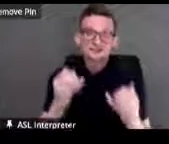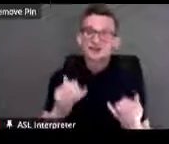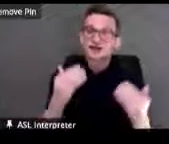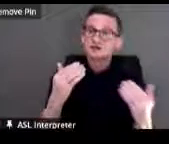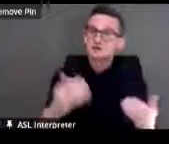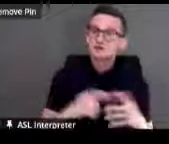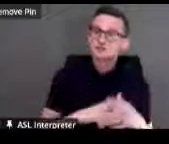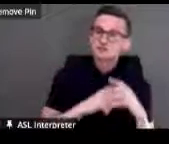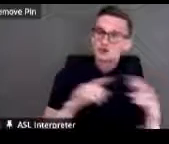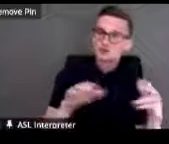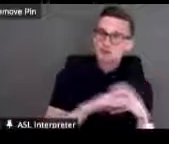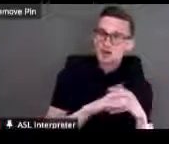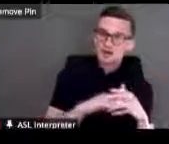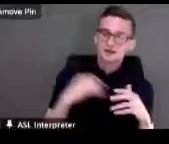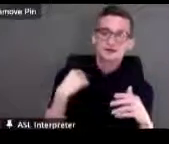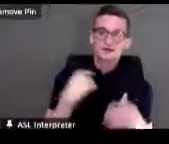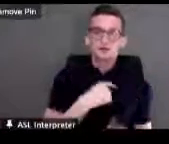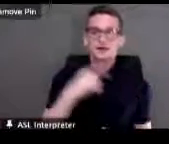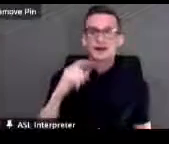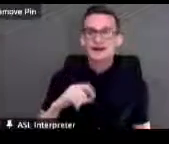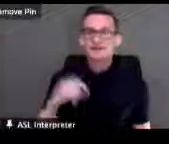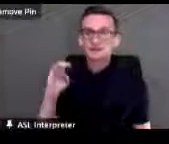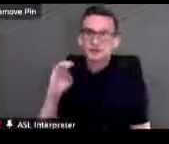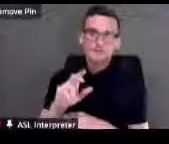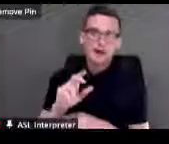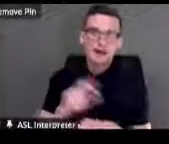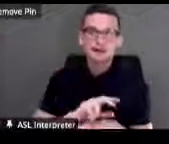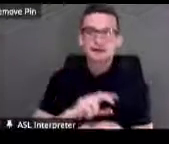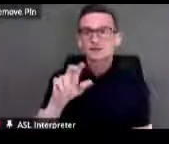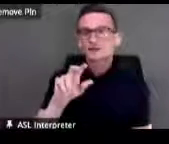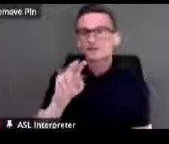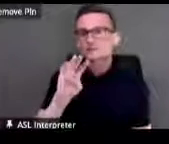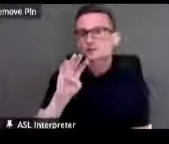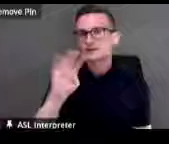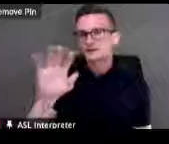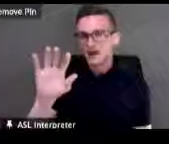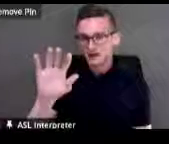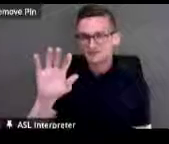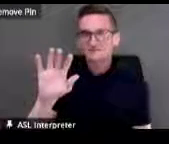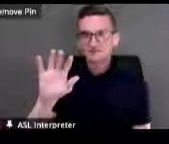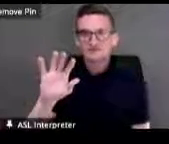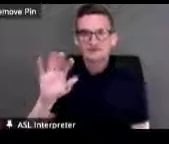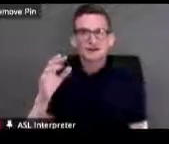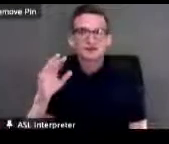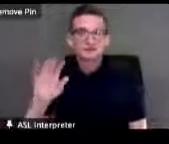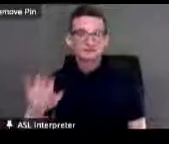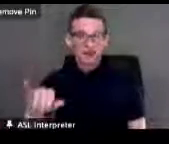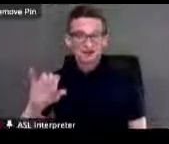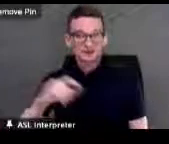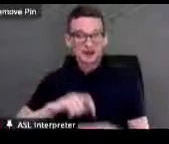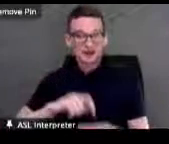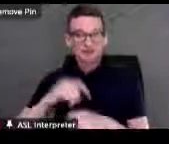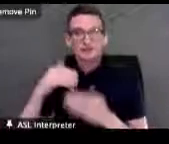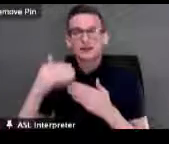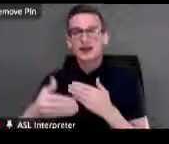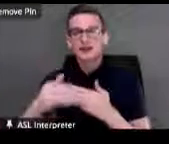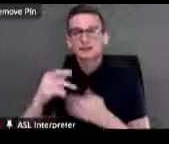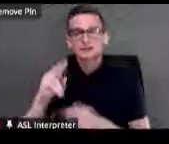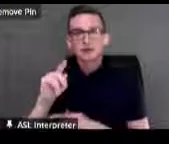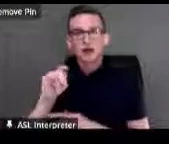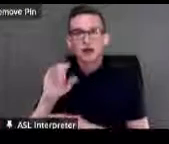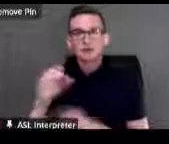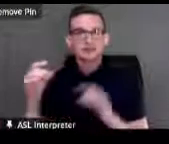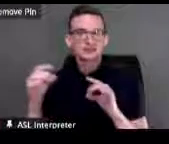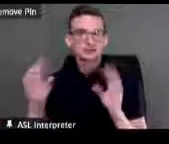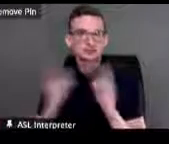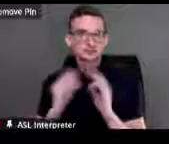back, I believe at 3:45, which is when the next public input session will begin. So we'll go